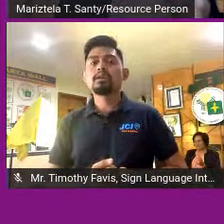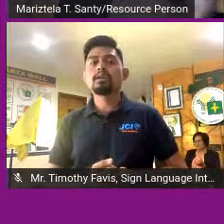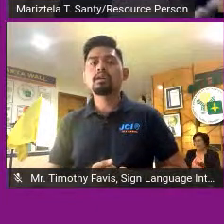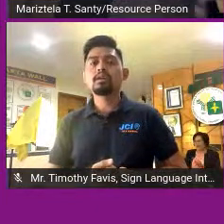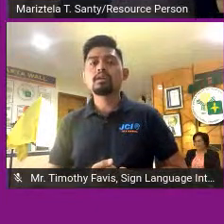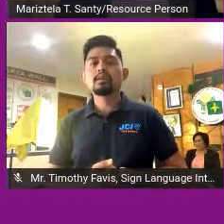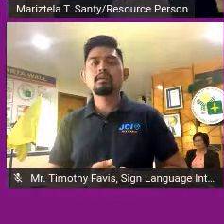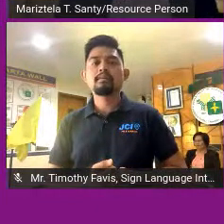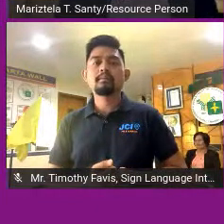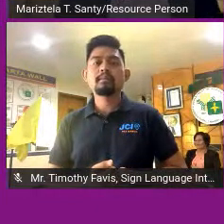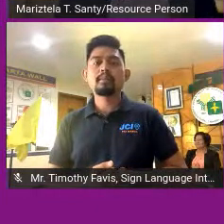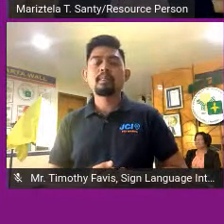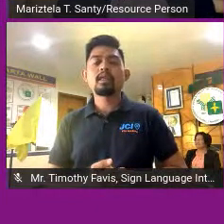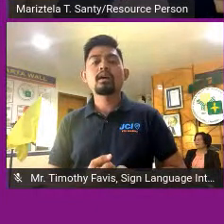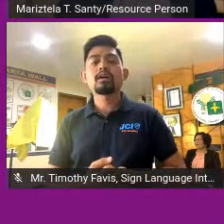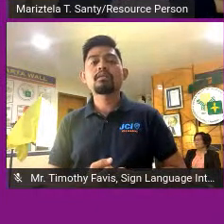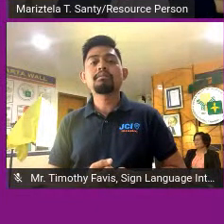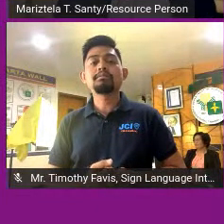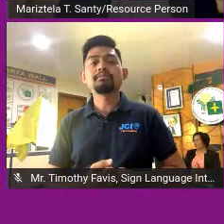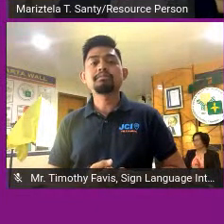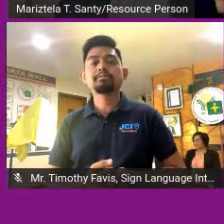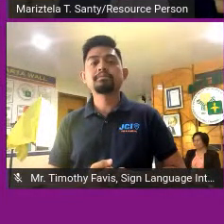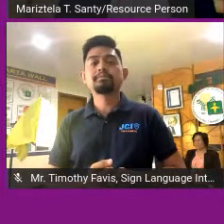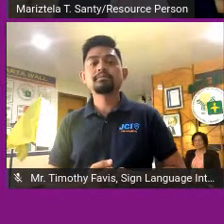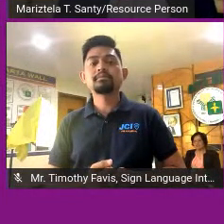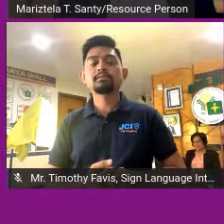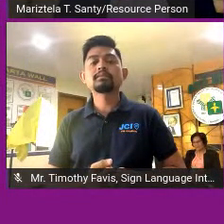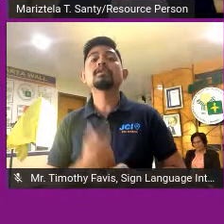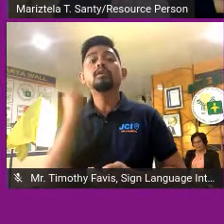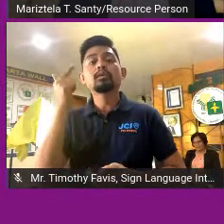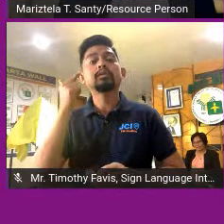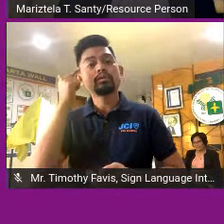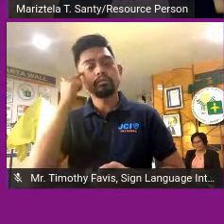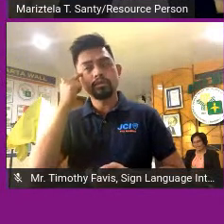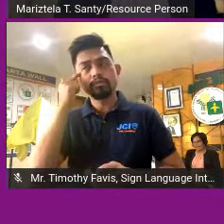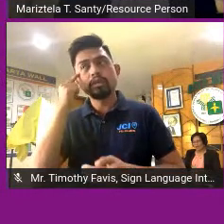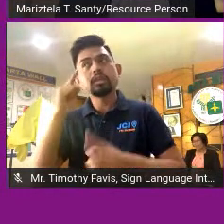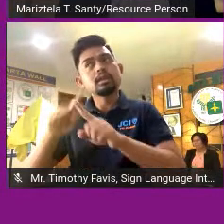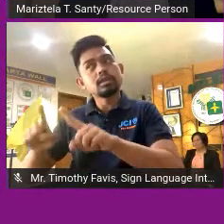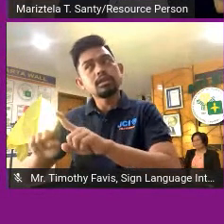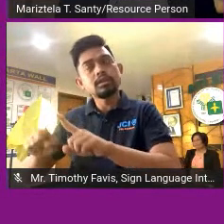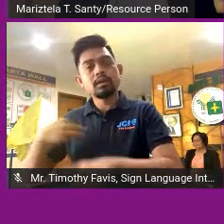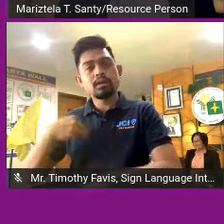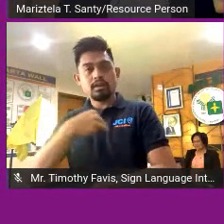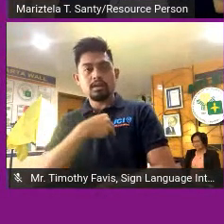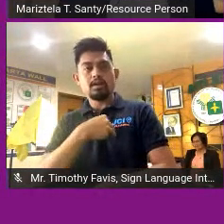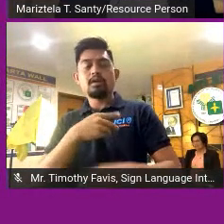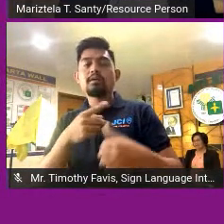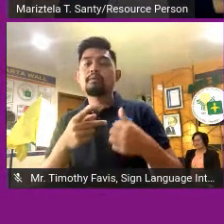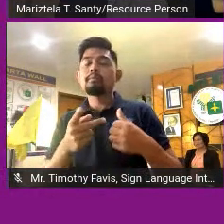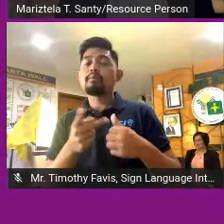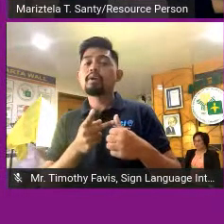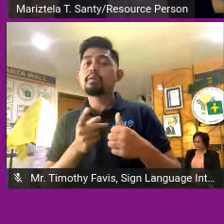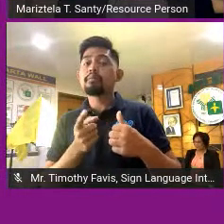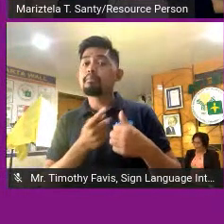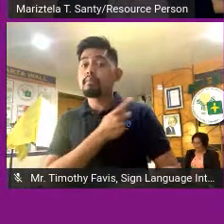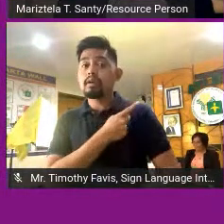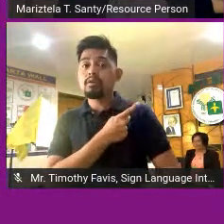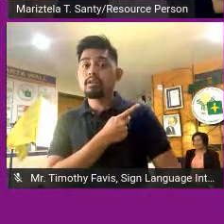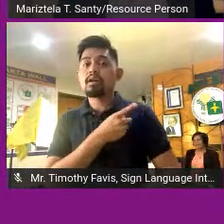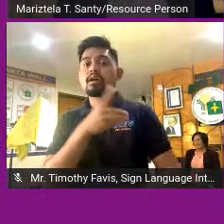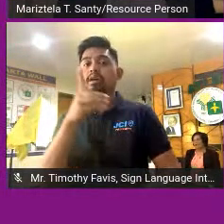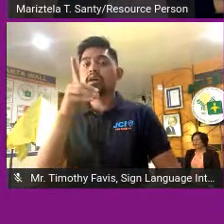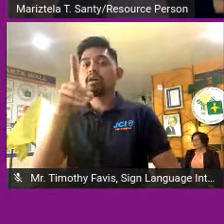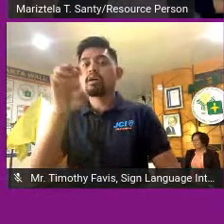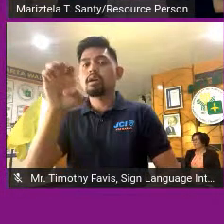I suppose, come from all these government instrumentalities. We have from NGAs, we have from the